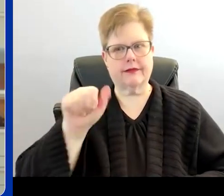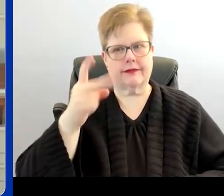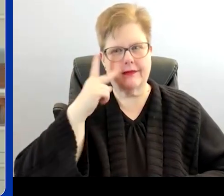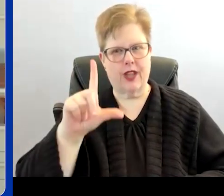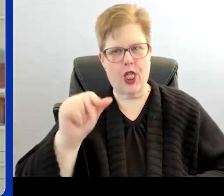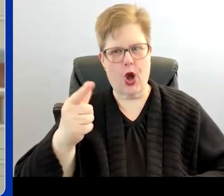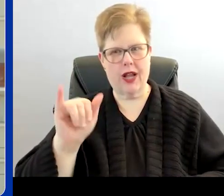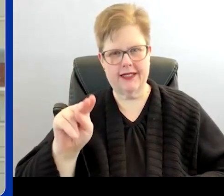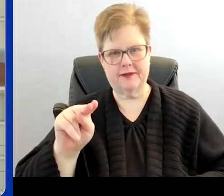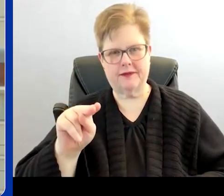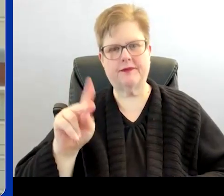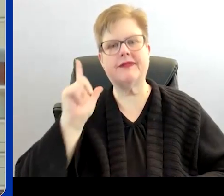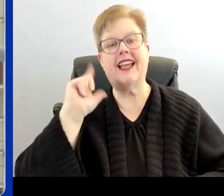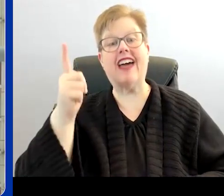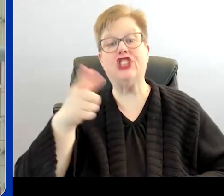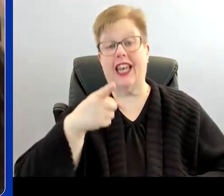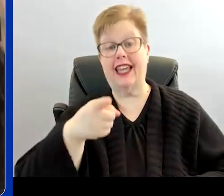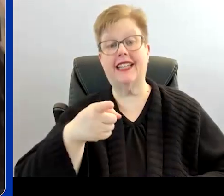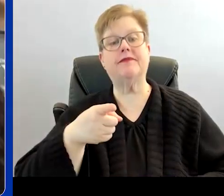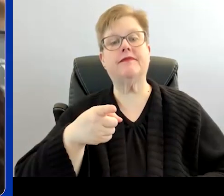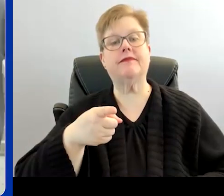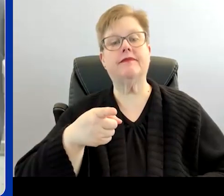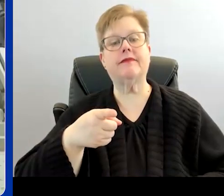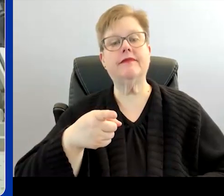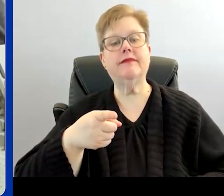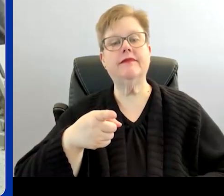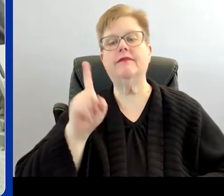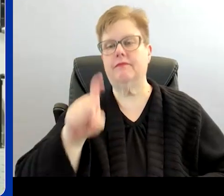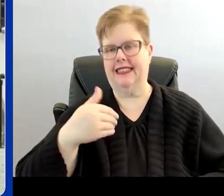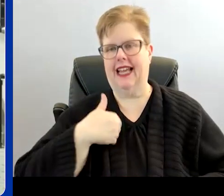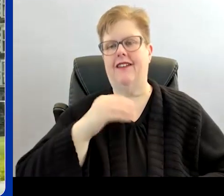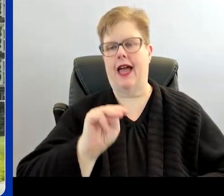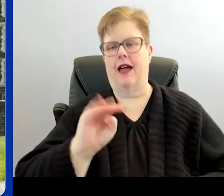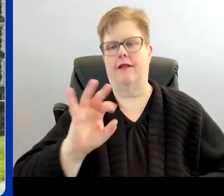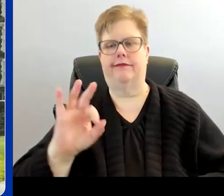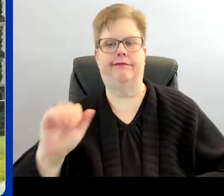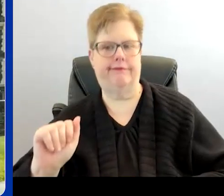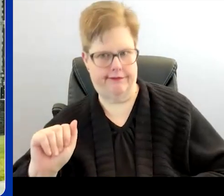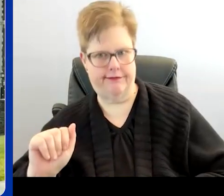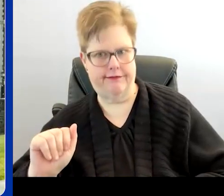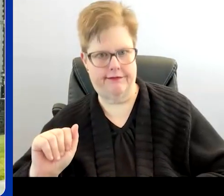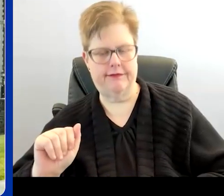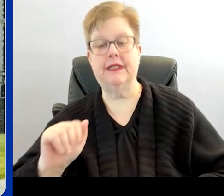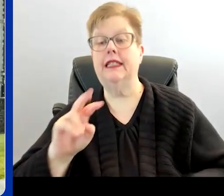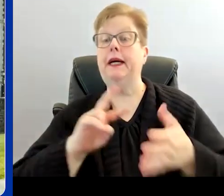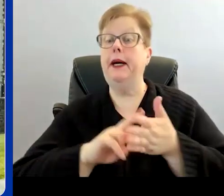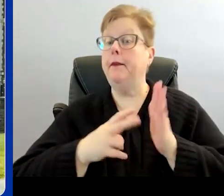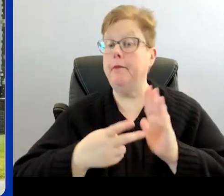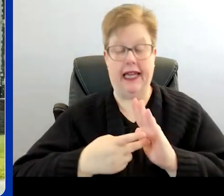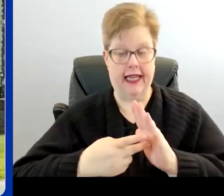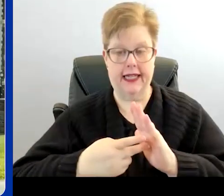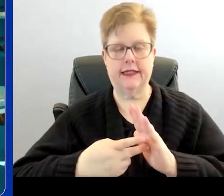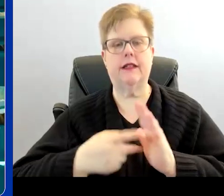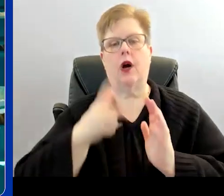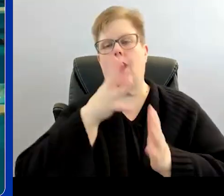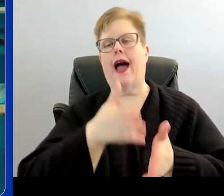these will eventually require that you use multi-factor authentication. So what that means is it